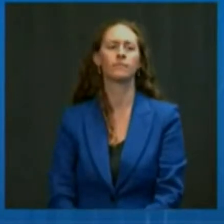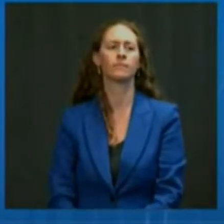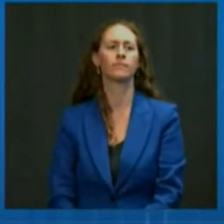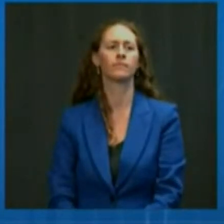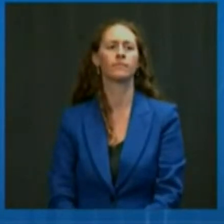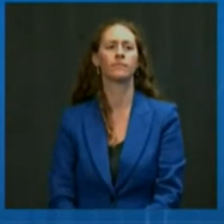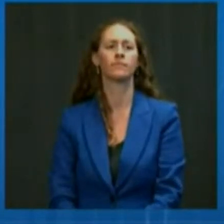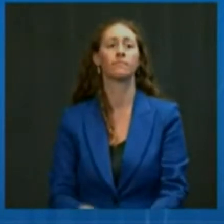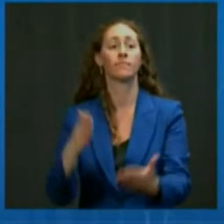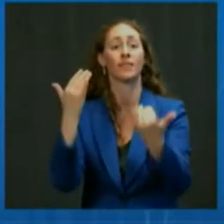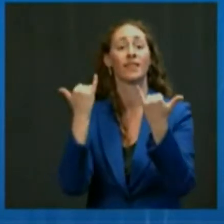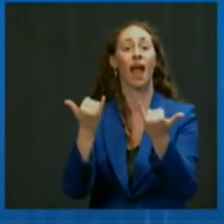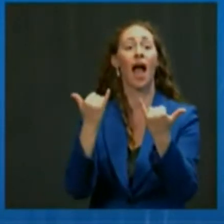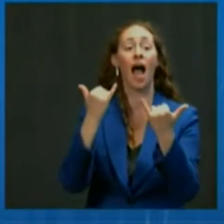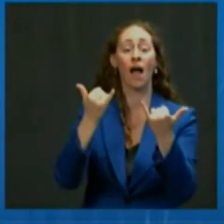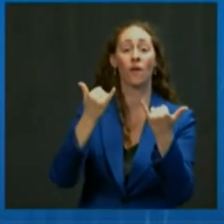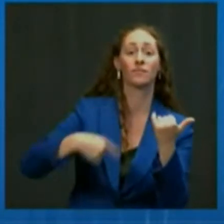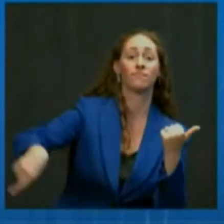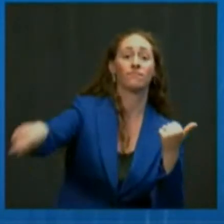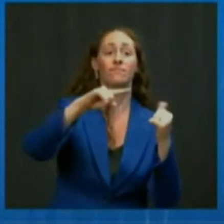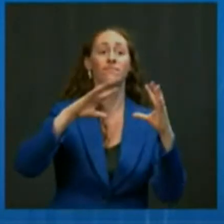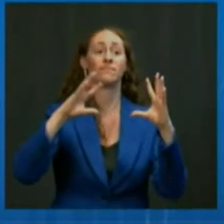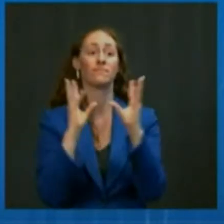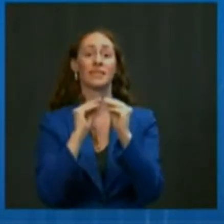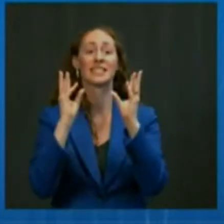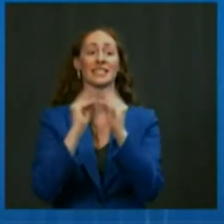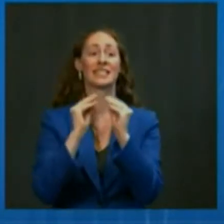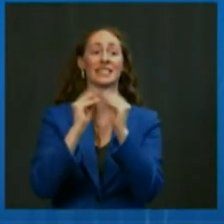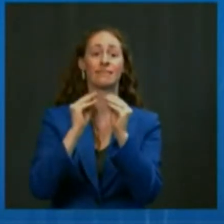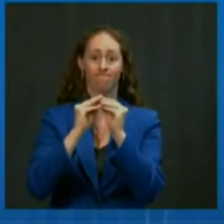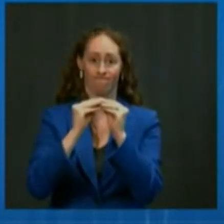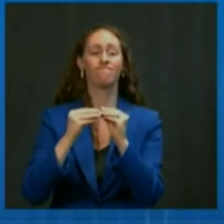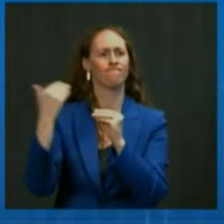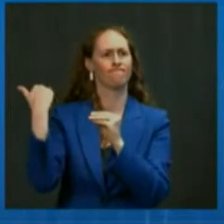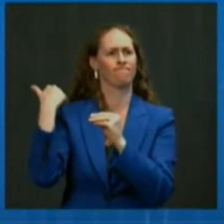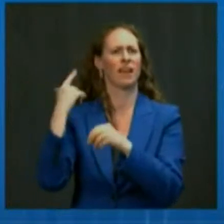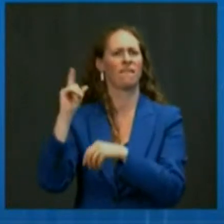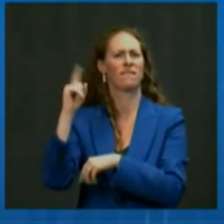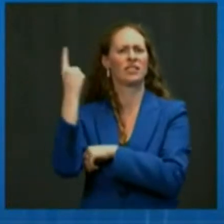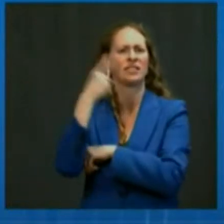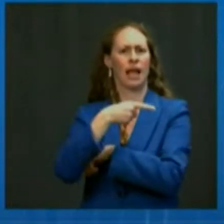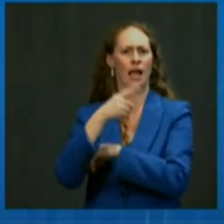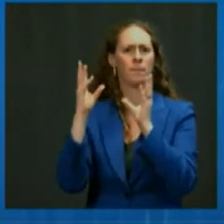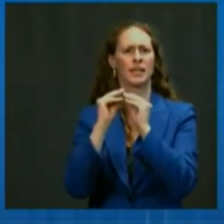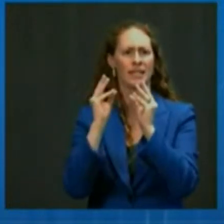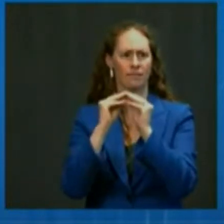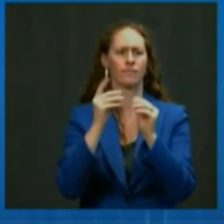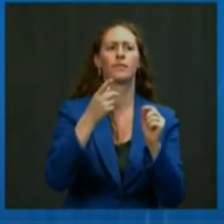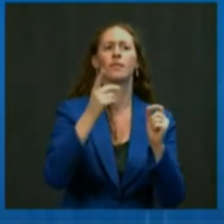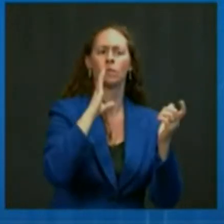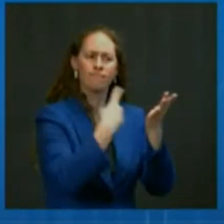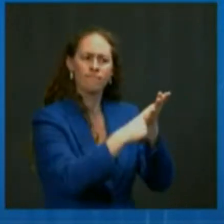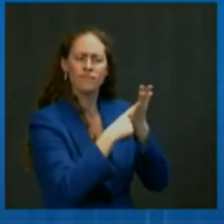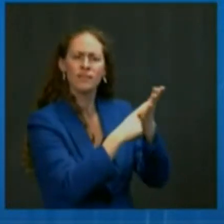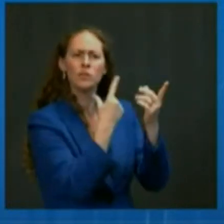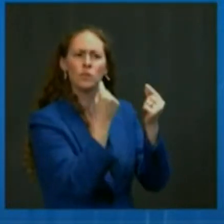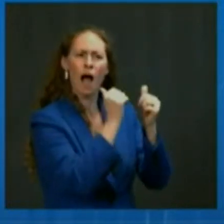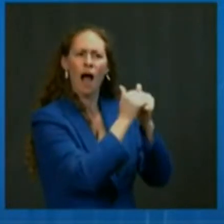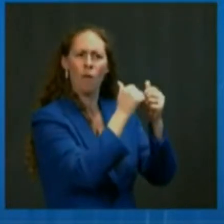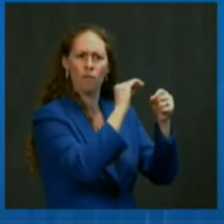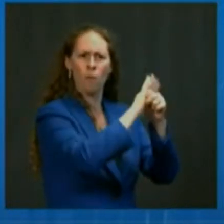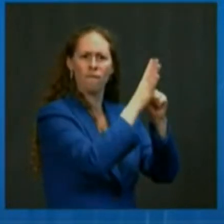office, the president has marshaled a wartime effort to do exactly that. We've been preparing for every